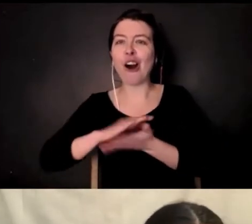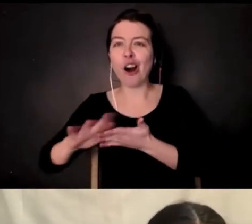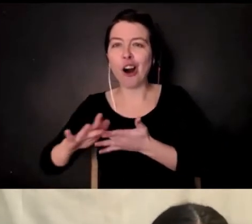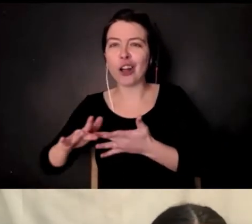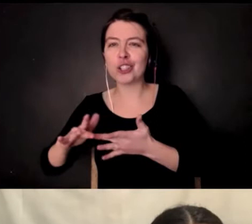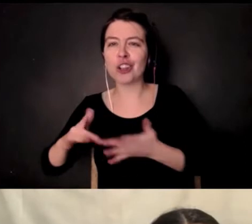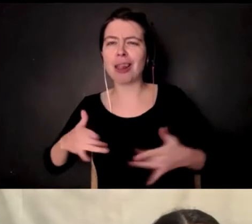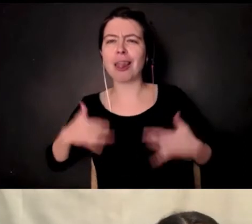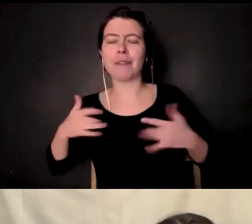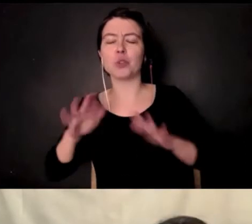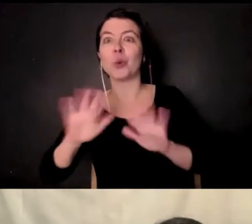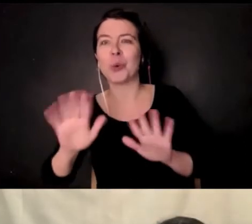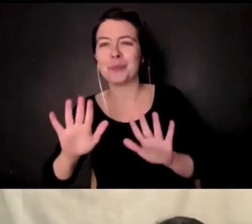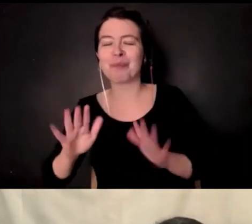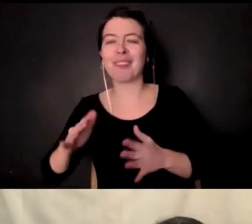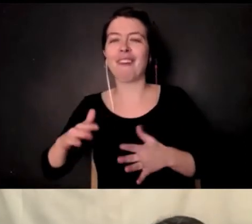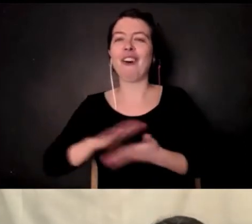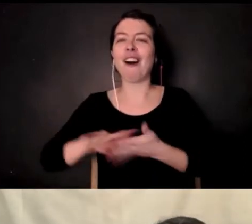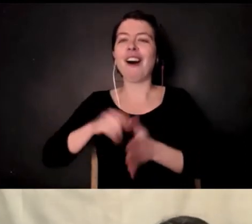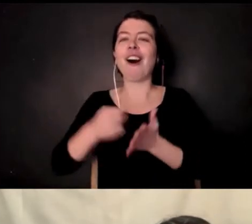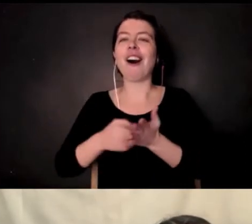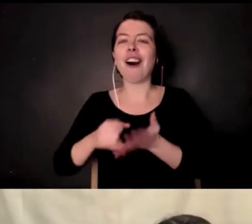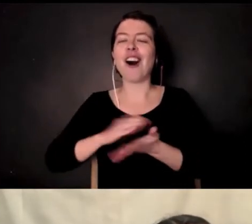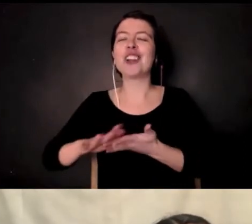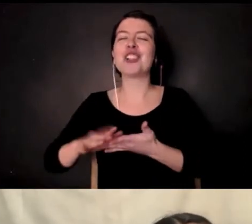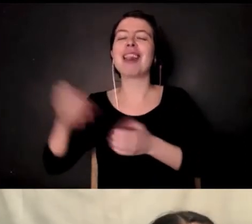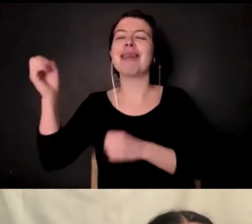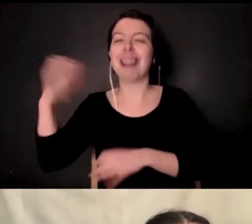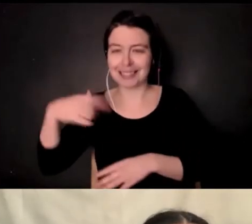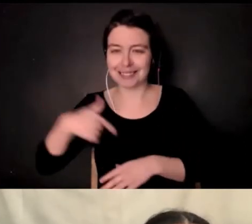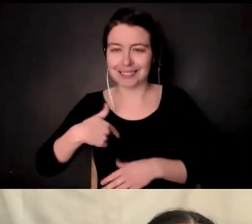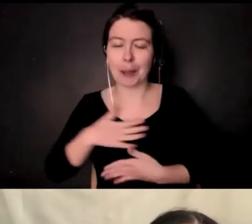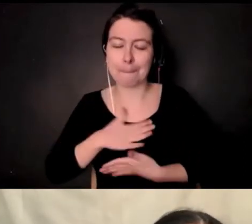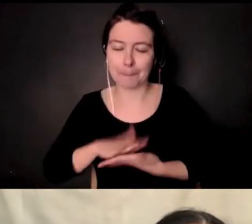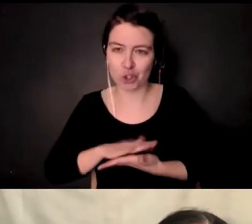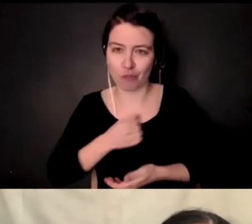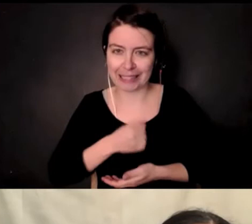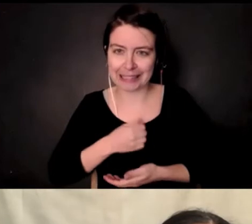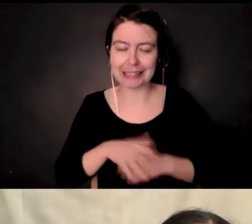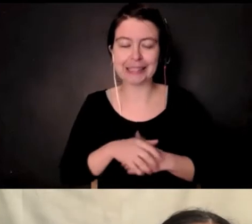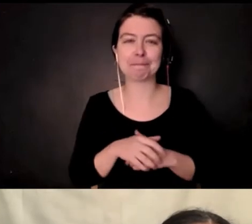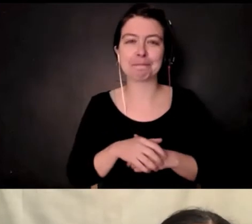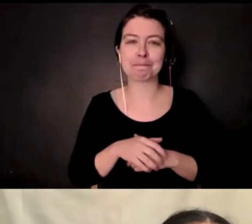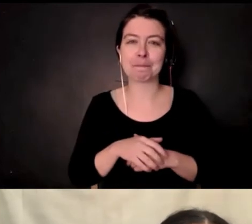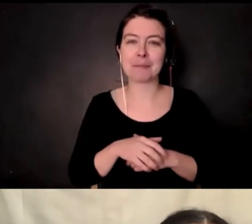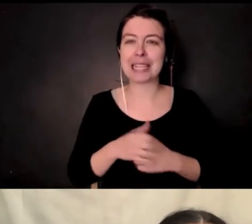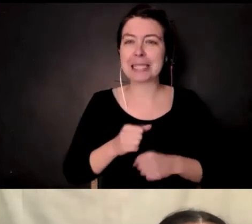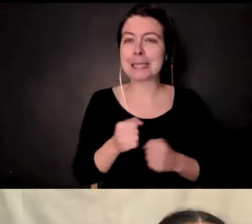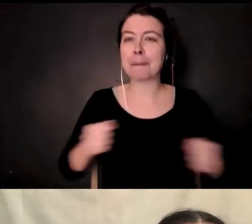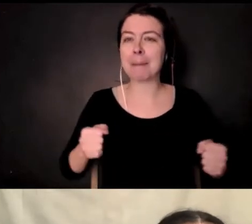is a self-reflexive space for the arts to ask, how are we feeling about